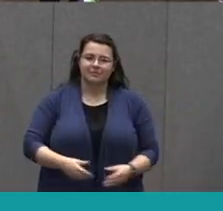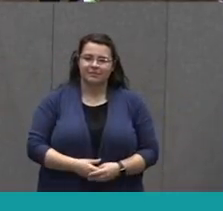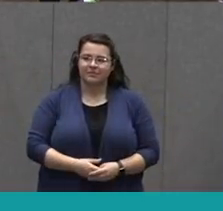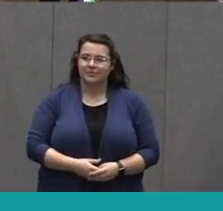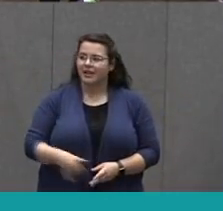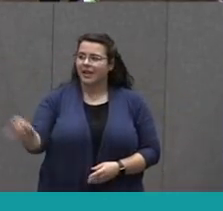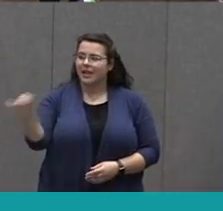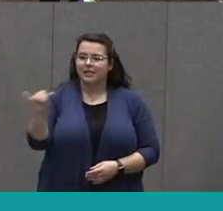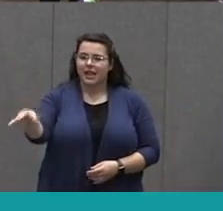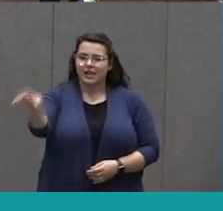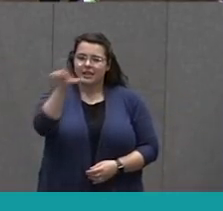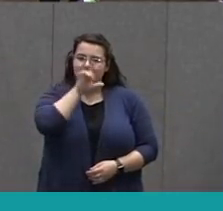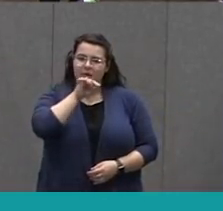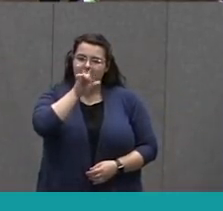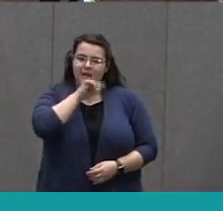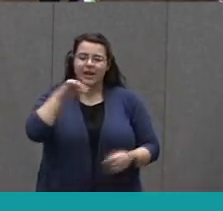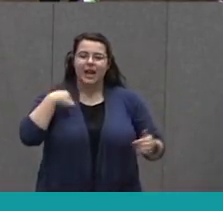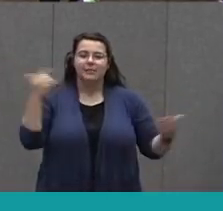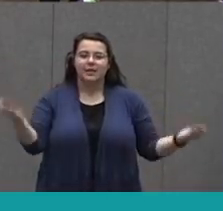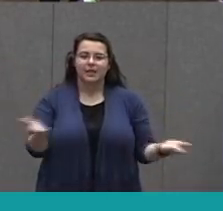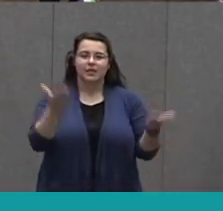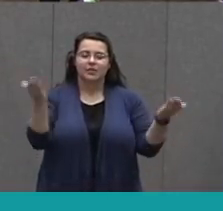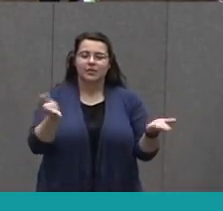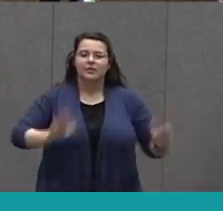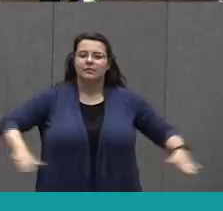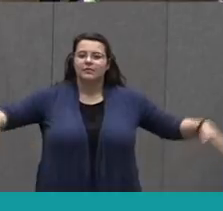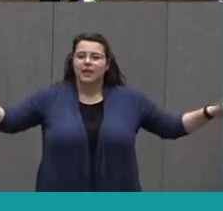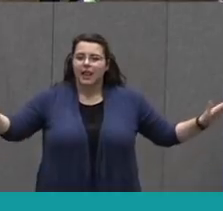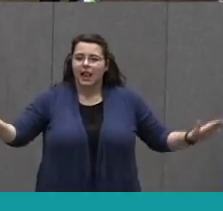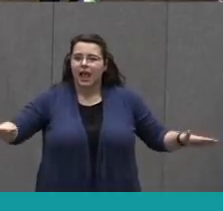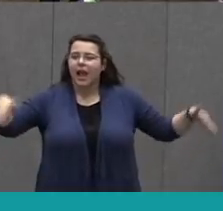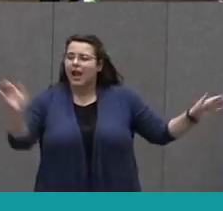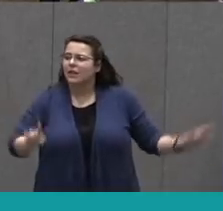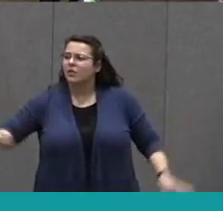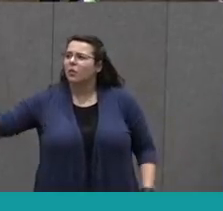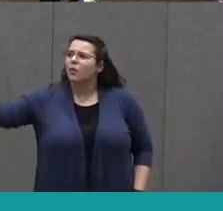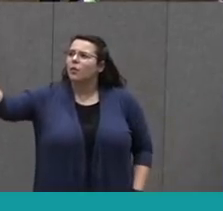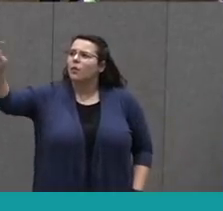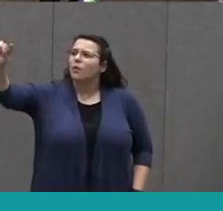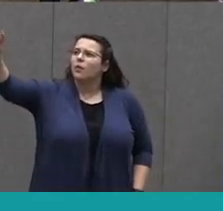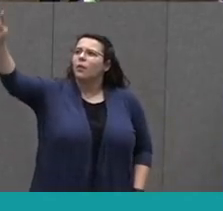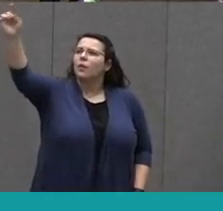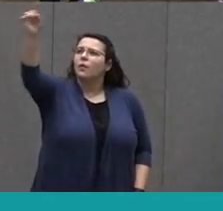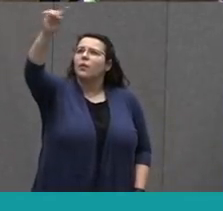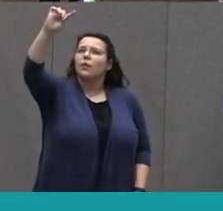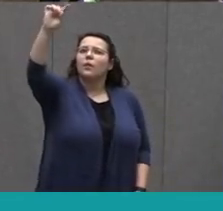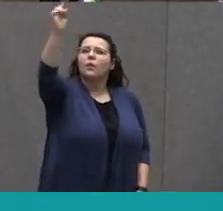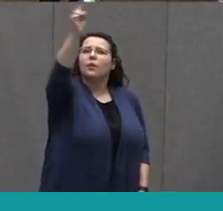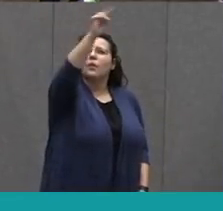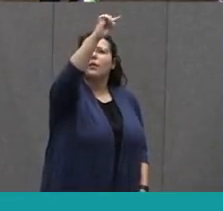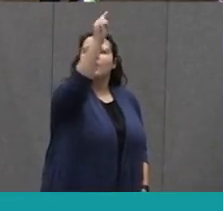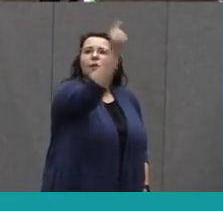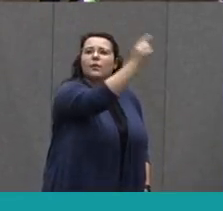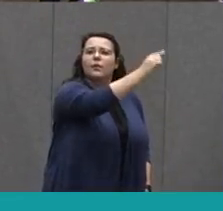Like the bird, I'm here to fly and soar high over everything.